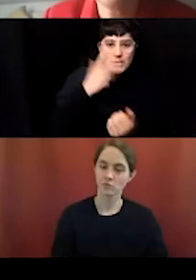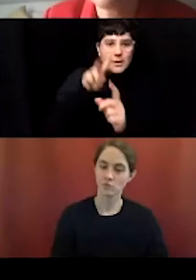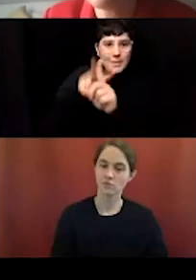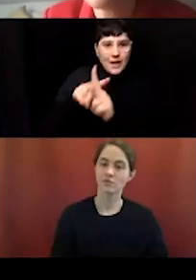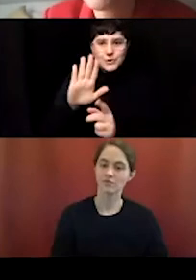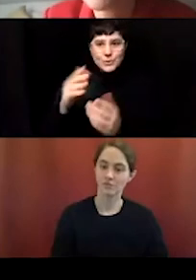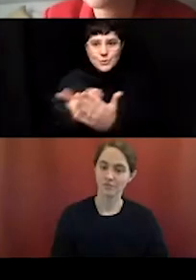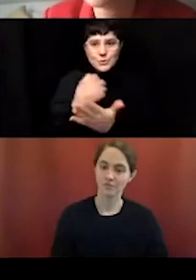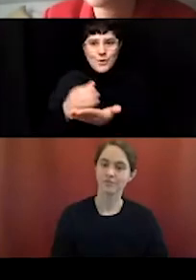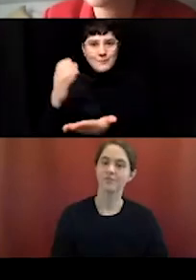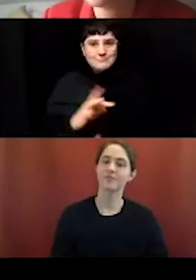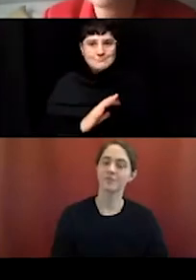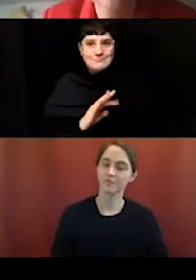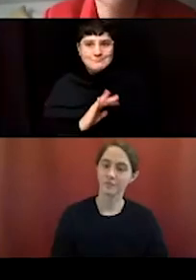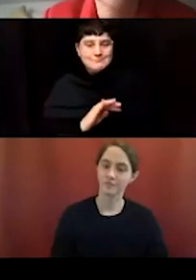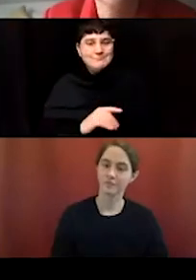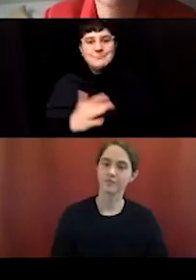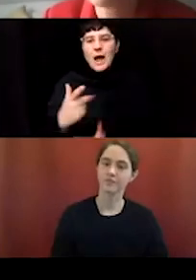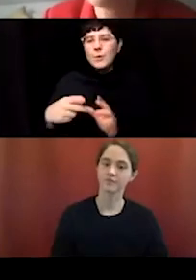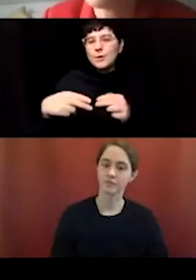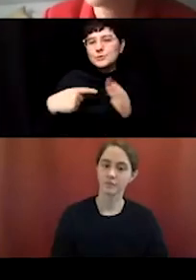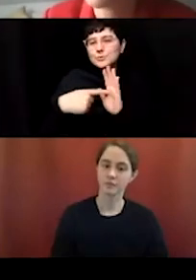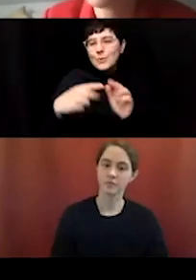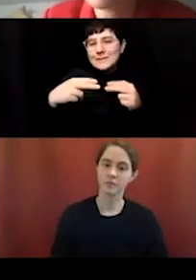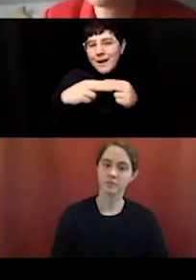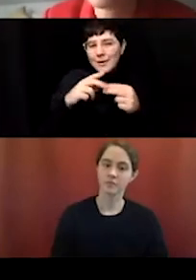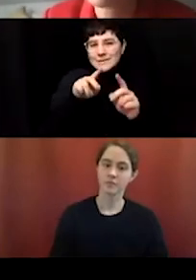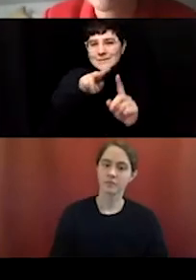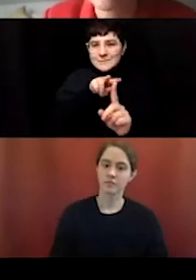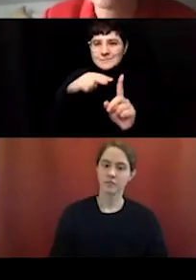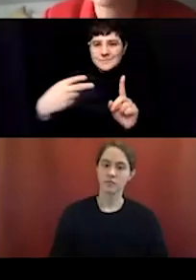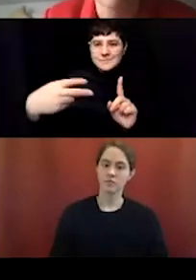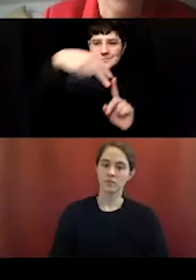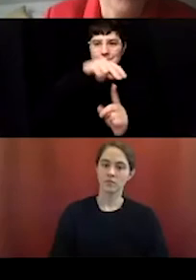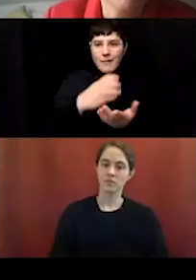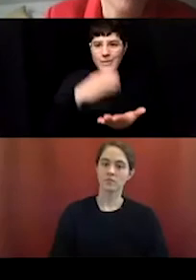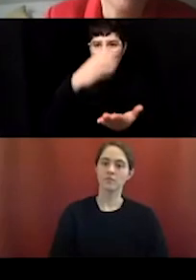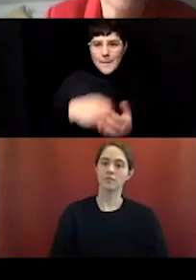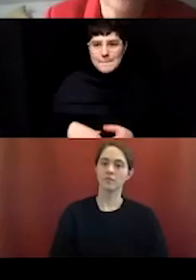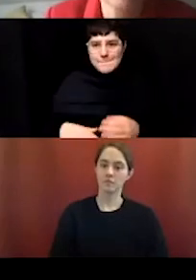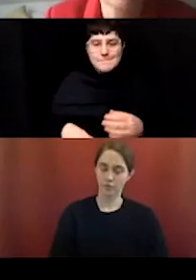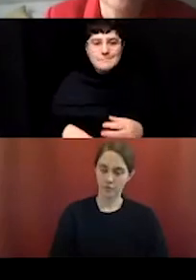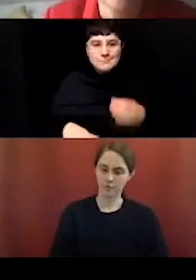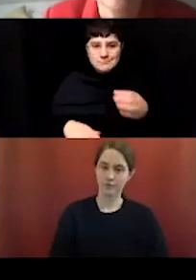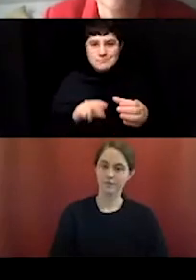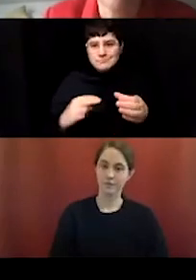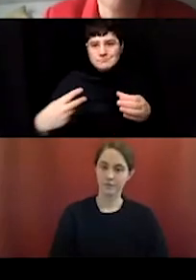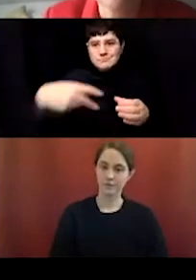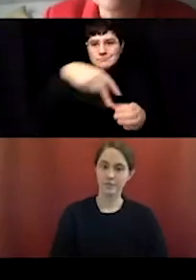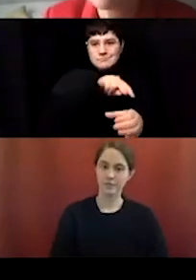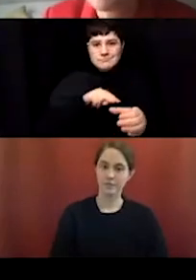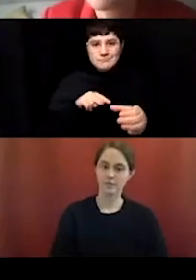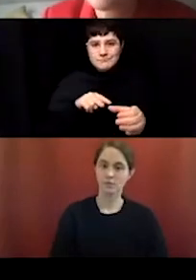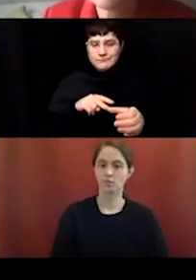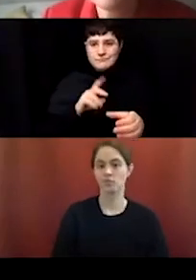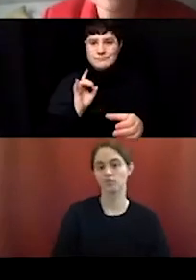to show a slide with several views of the different sides of the cup, because